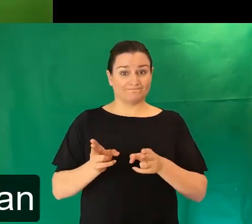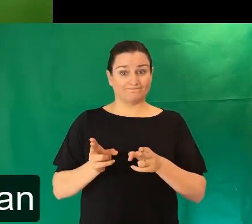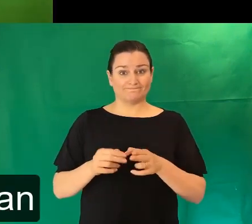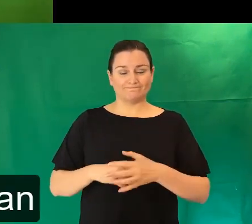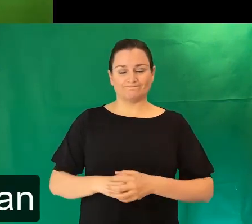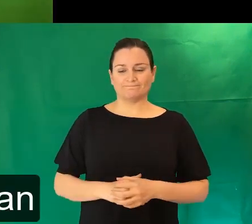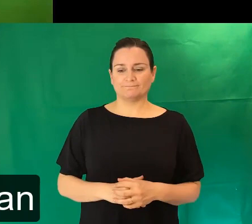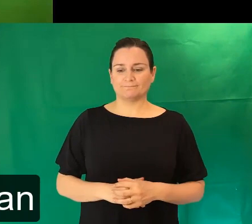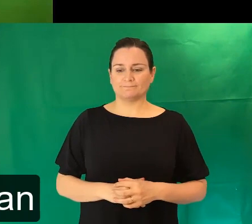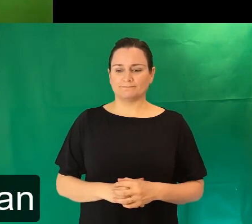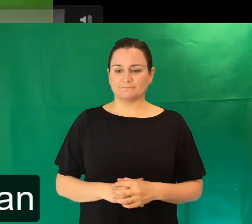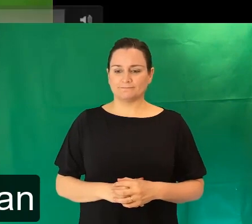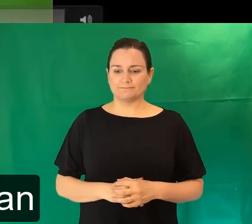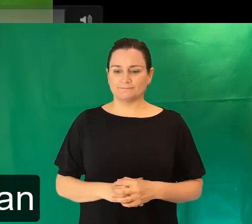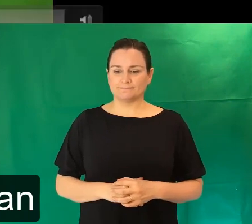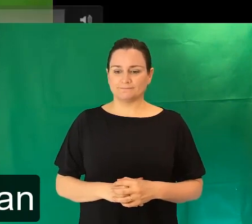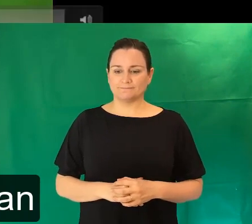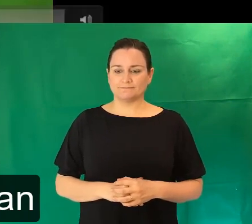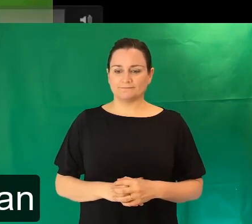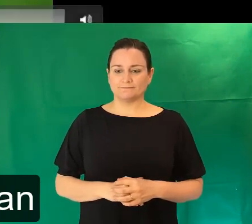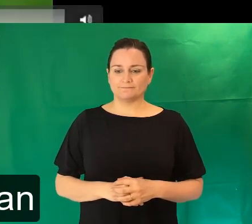I'll just show you again.